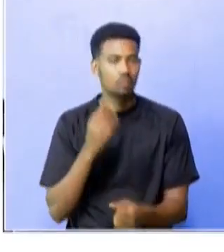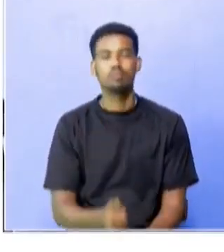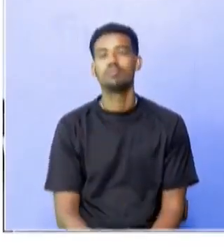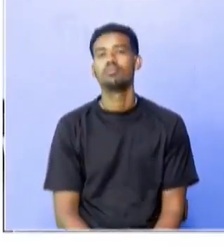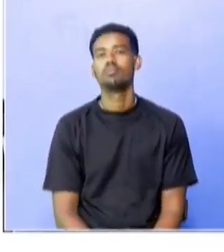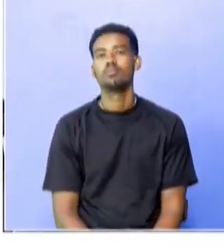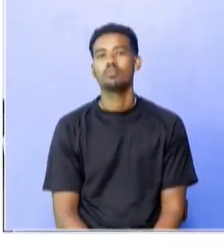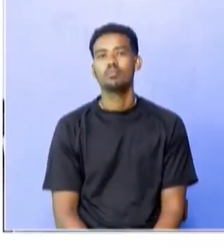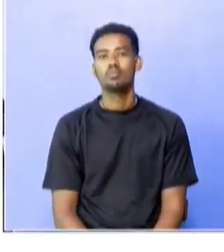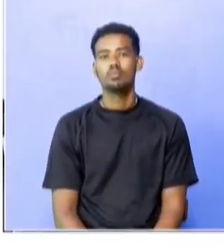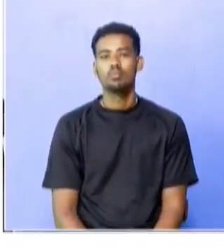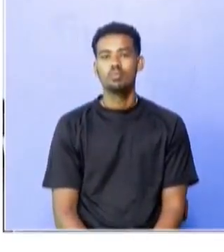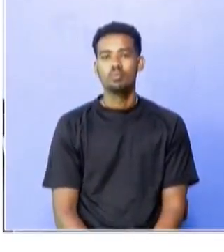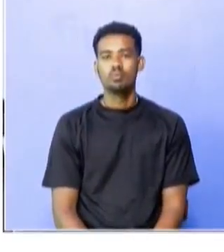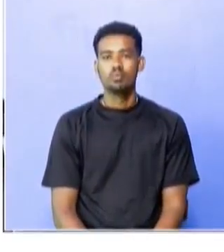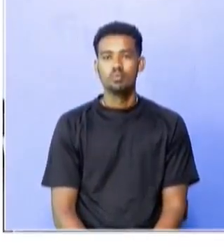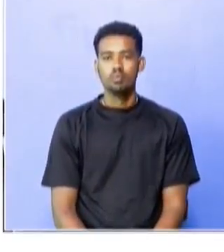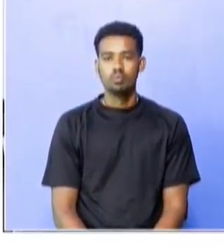Homework.